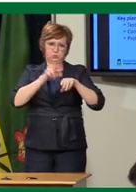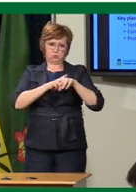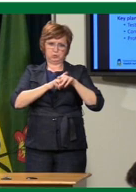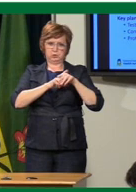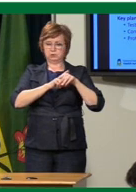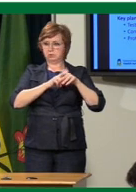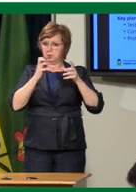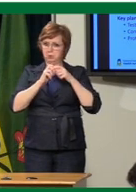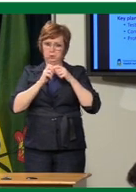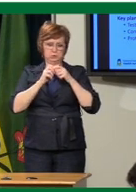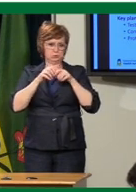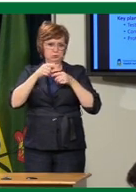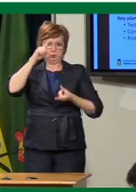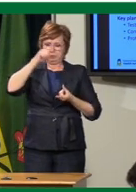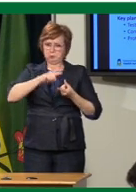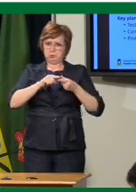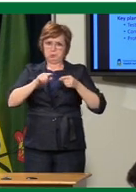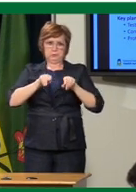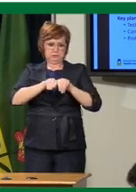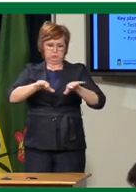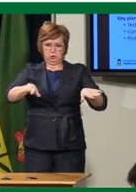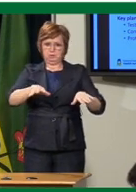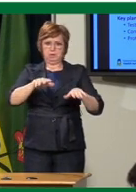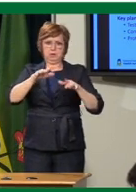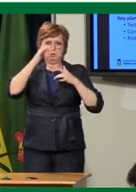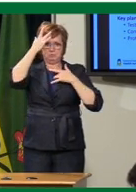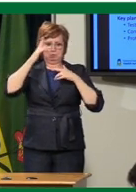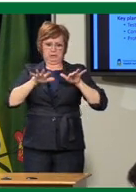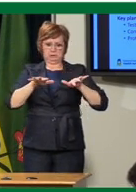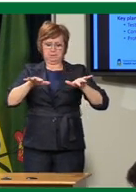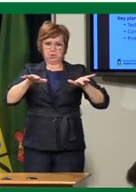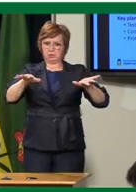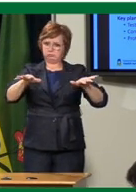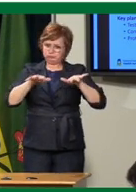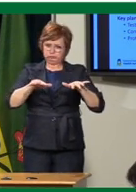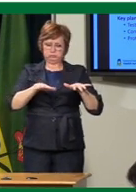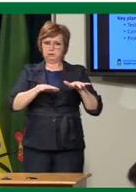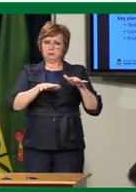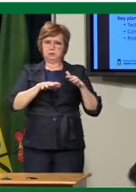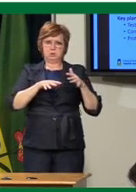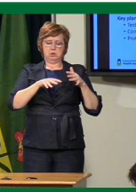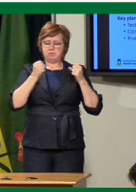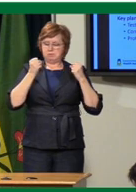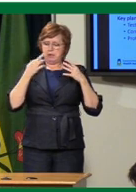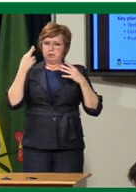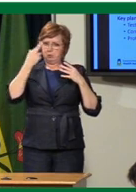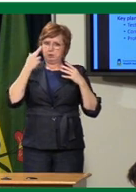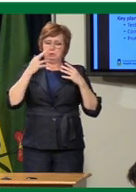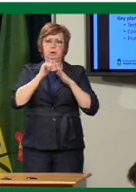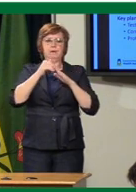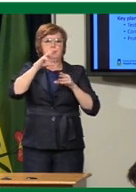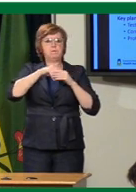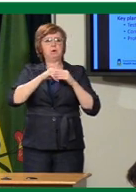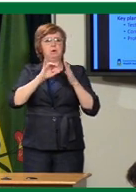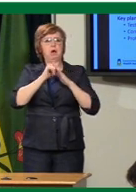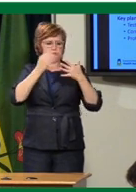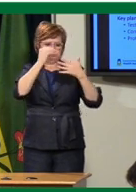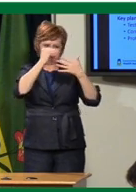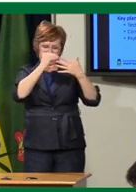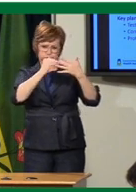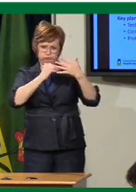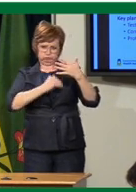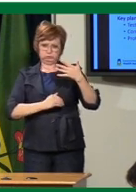promote population health. There are many aspects of this that we're employing to achieve this goal. Today I'm going to cover off